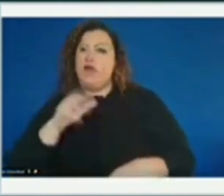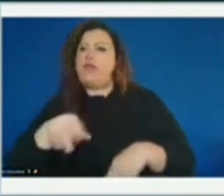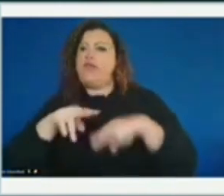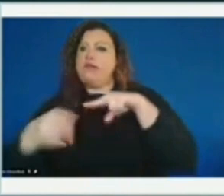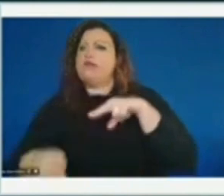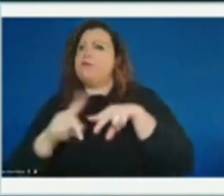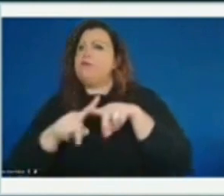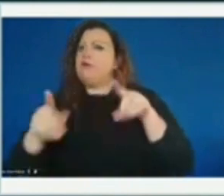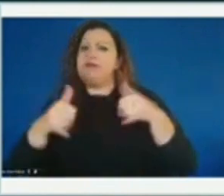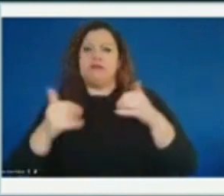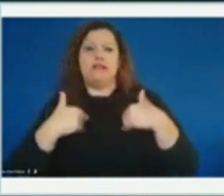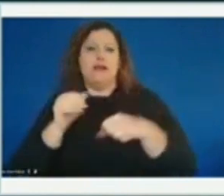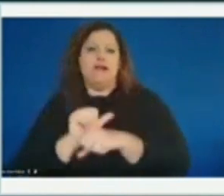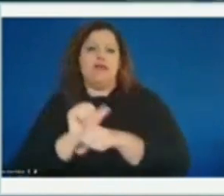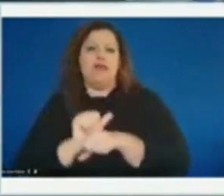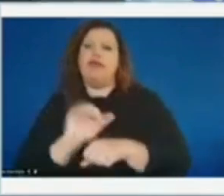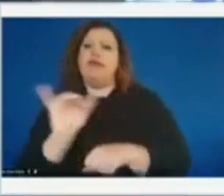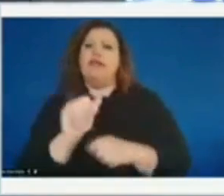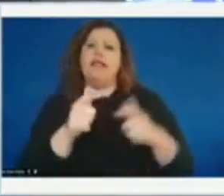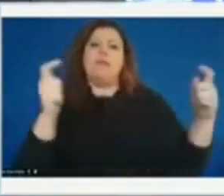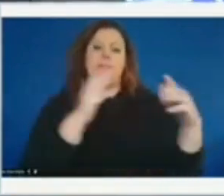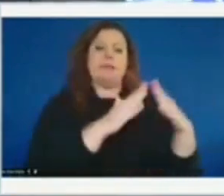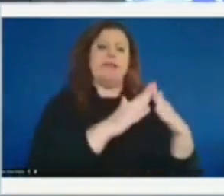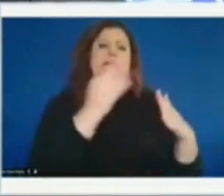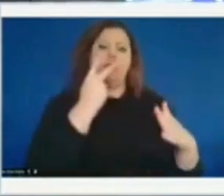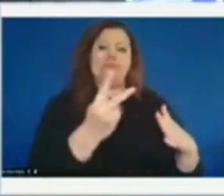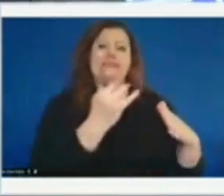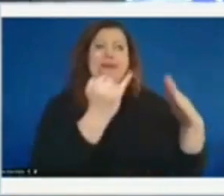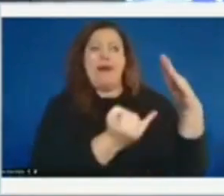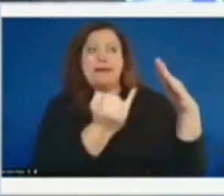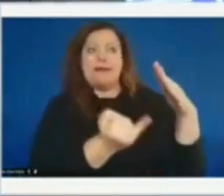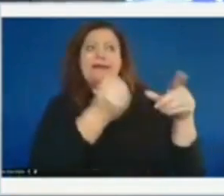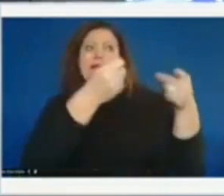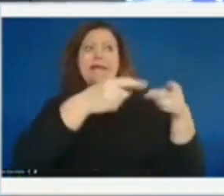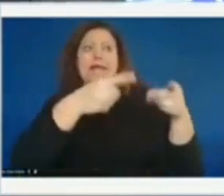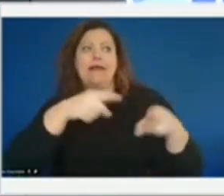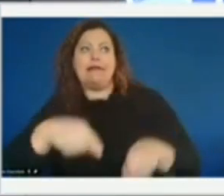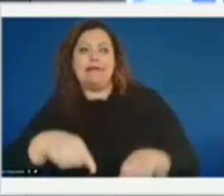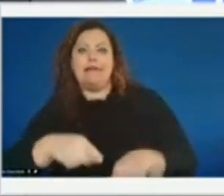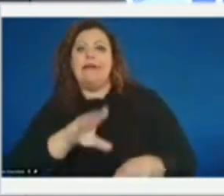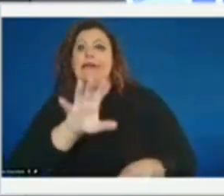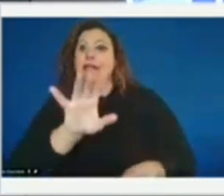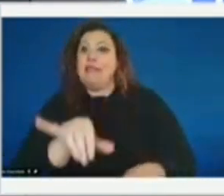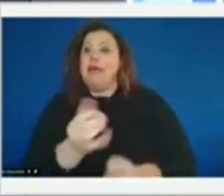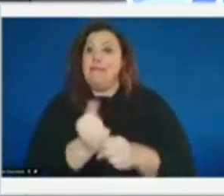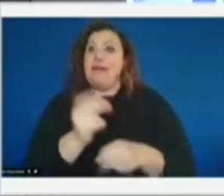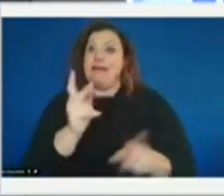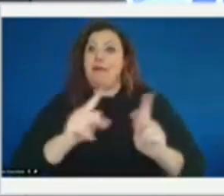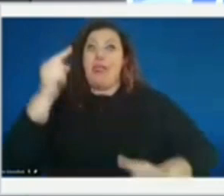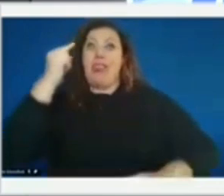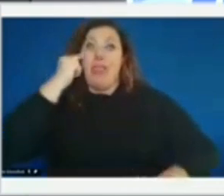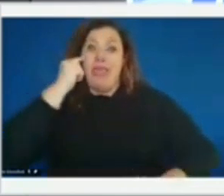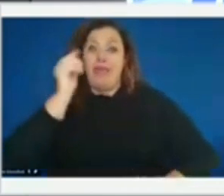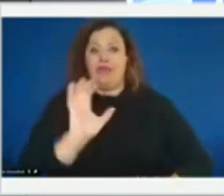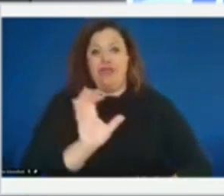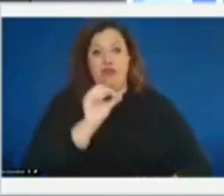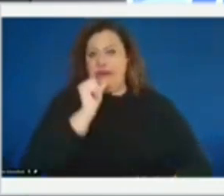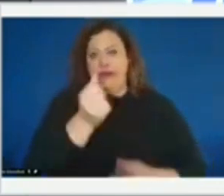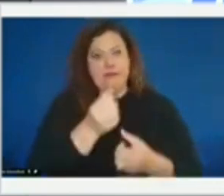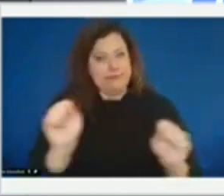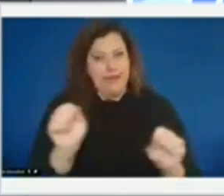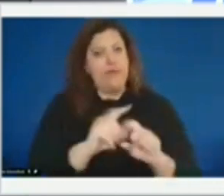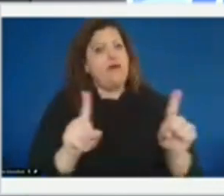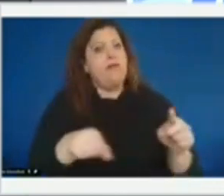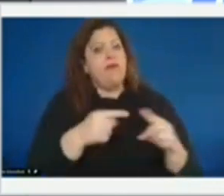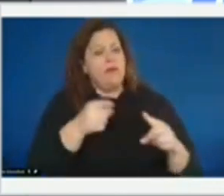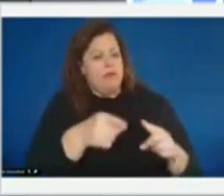we're seeing isolated incidents, again, that create the perception that Charlotte is unsafe. But again, when you analyze the data, you find that